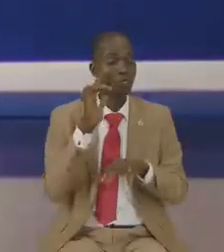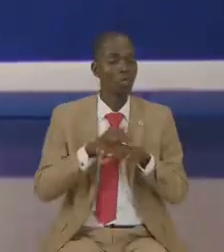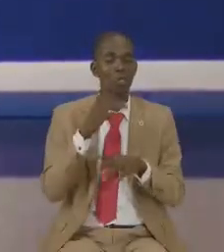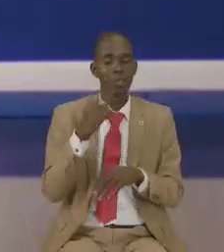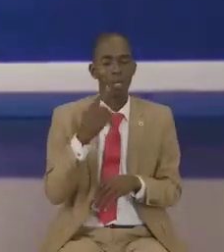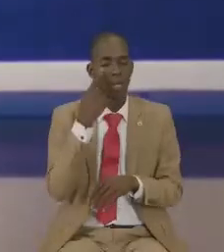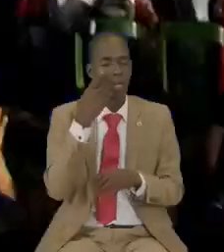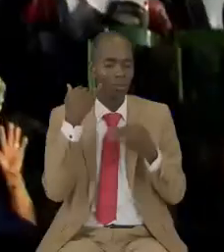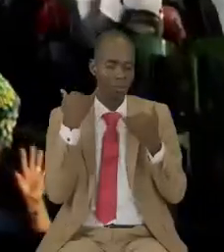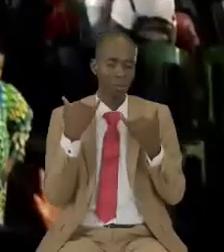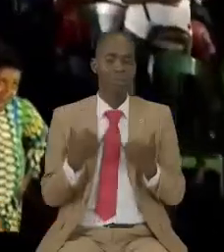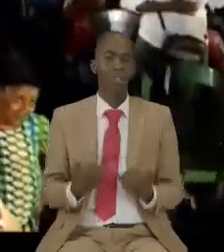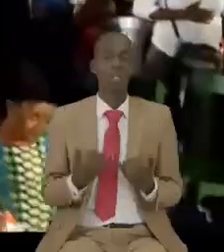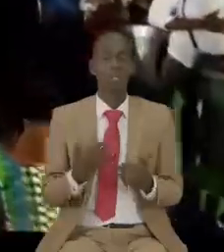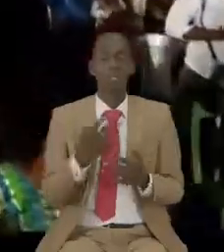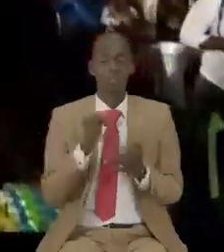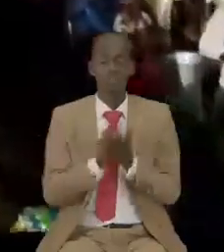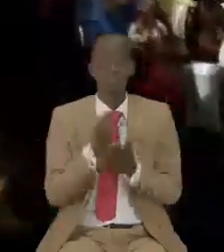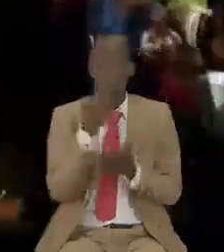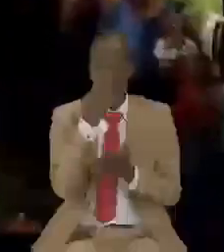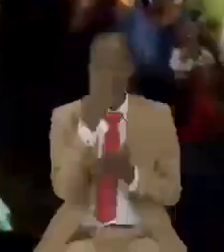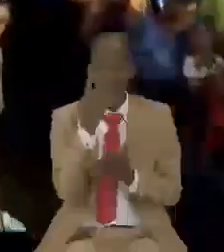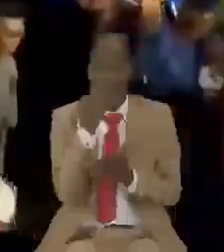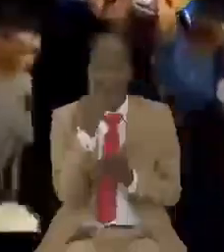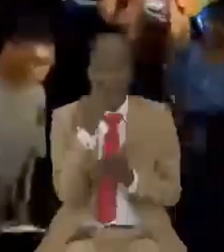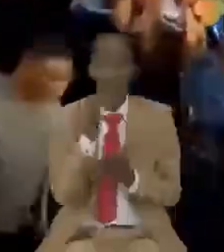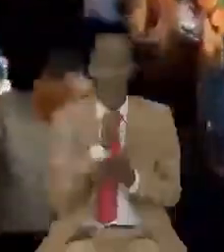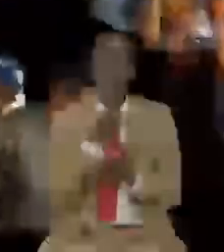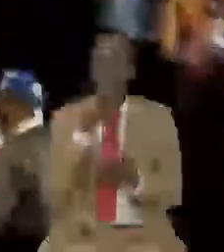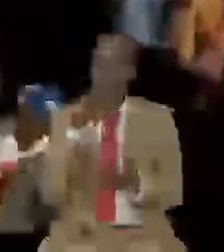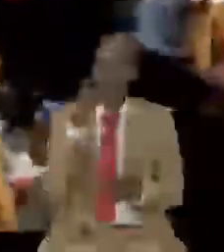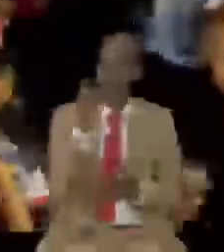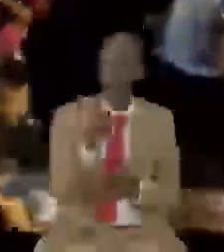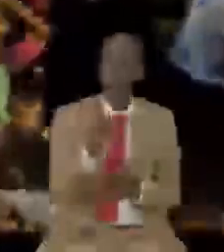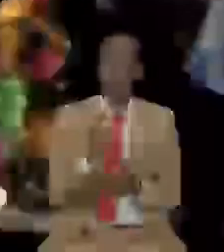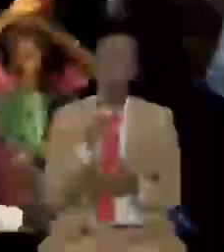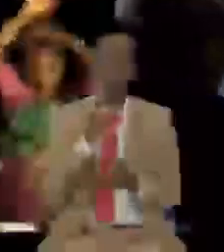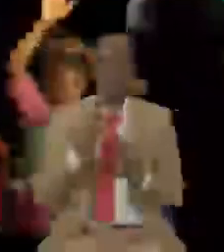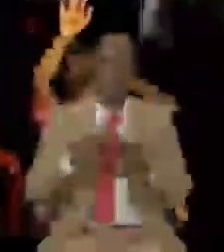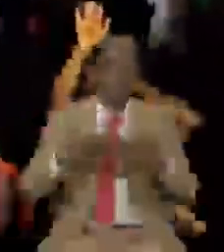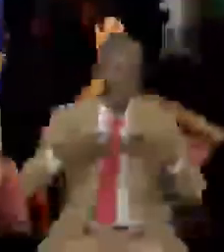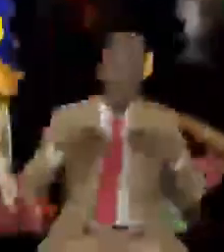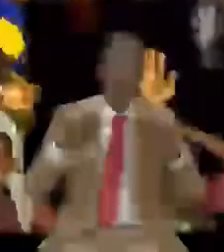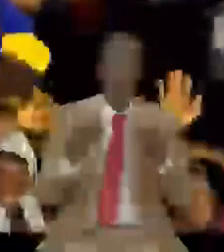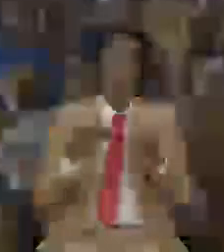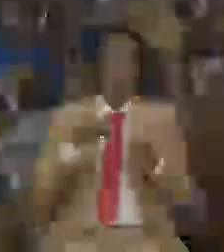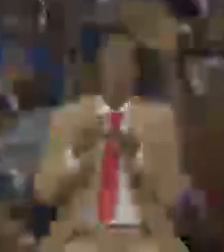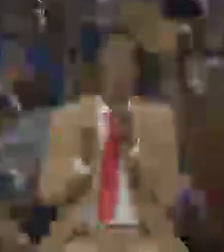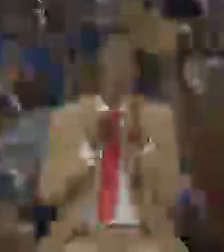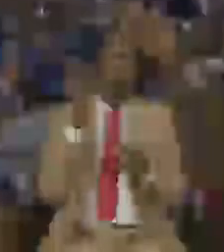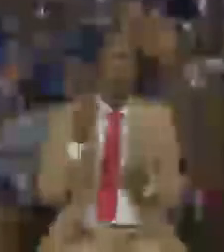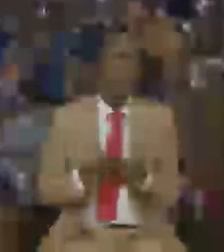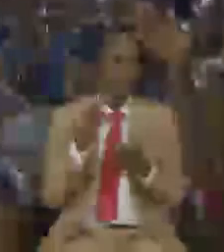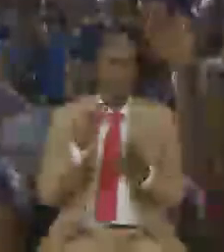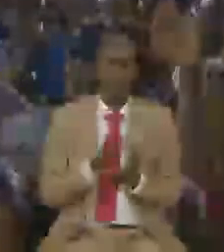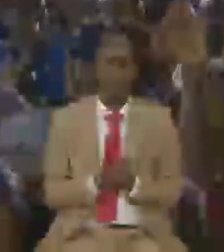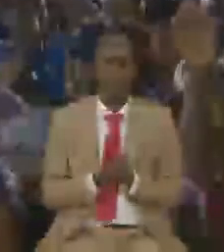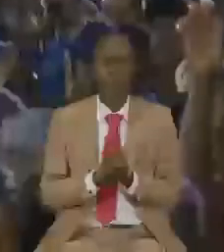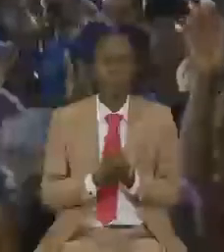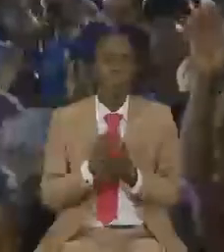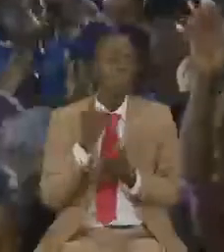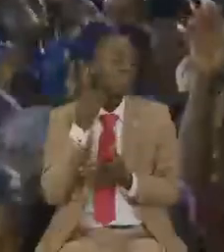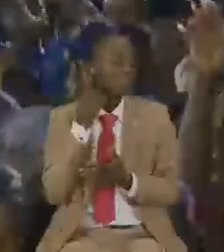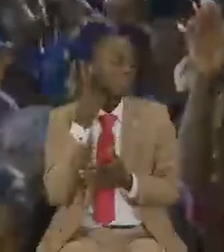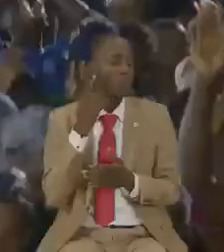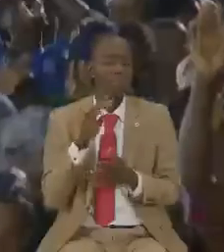right now. That blindness, I command you, be healed in Jesus' name. Deaf ears,